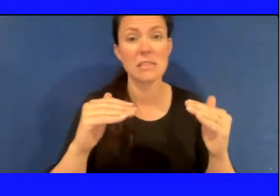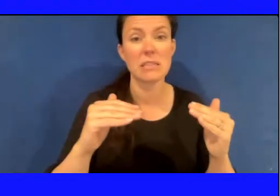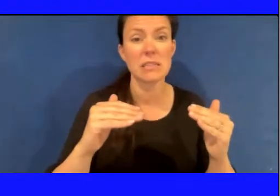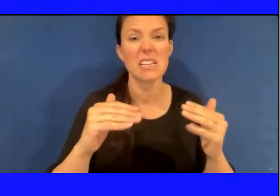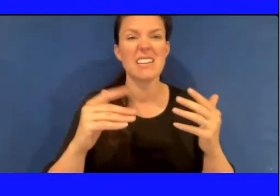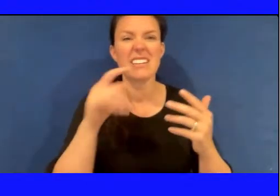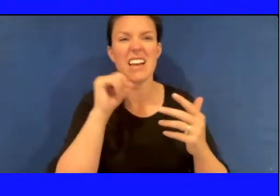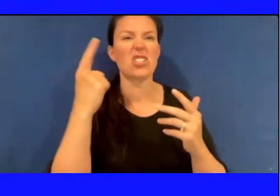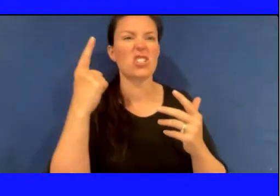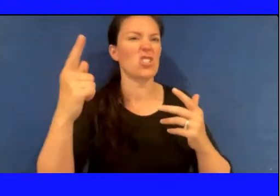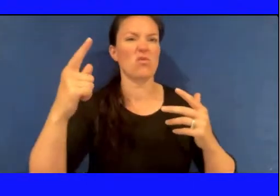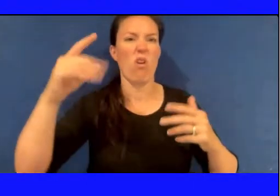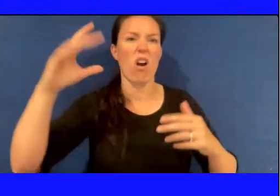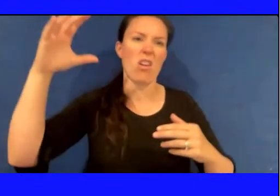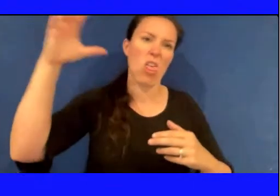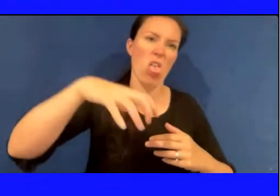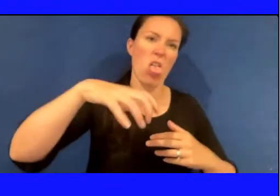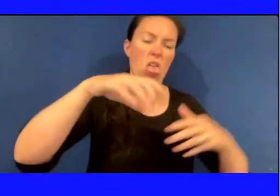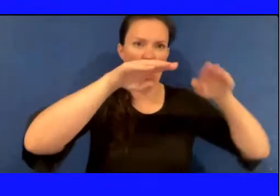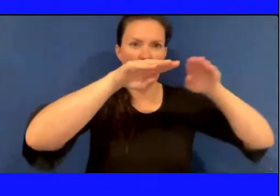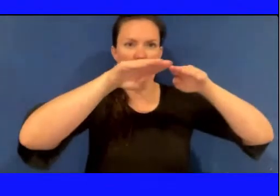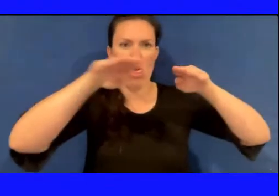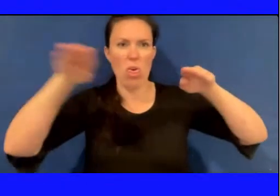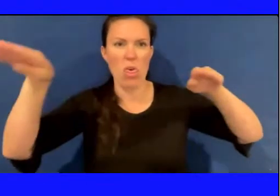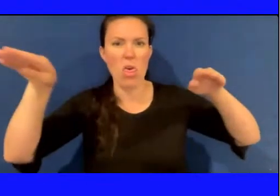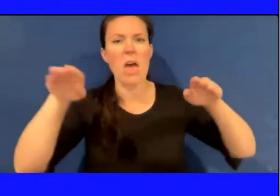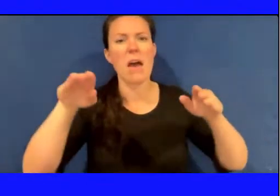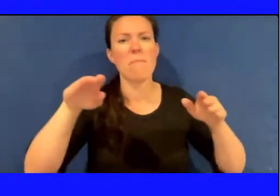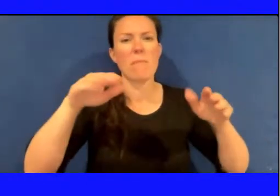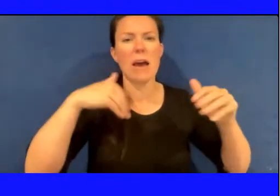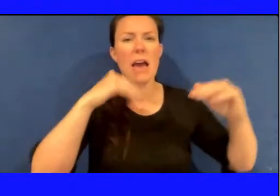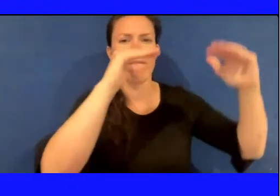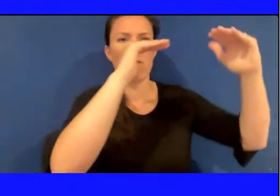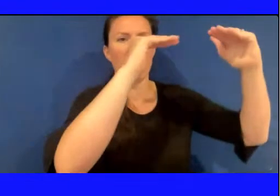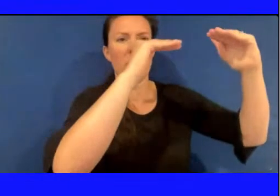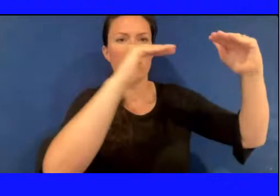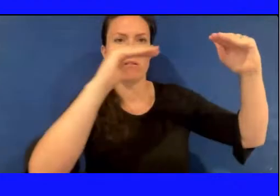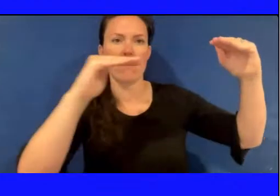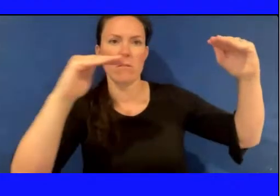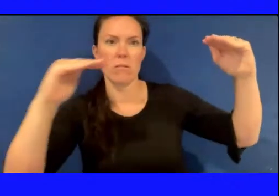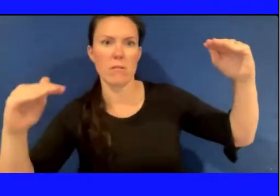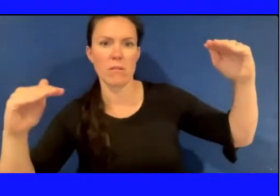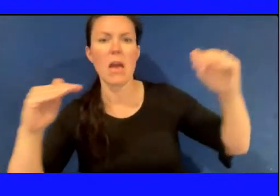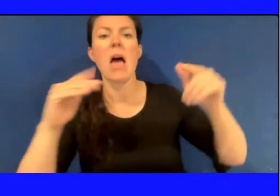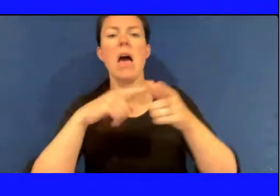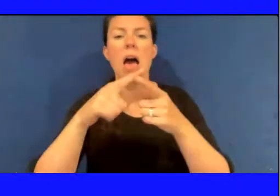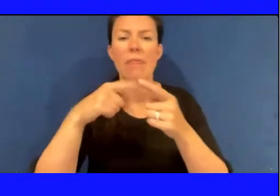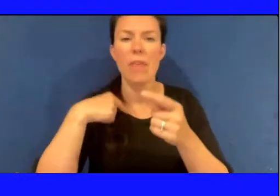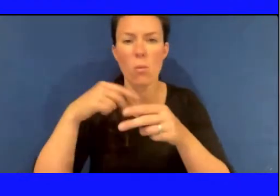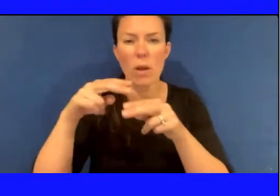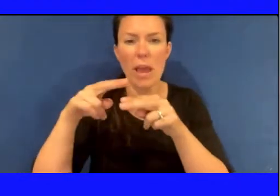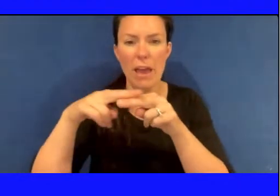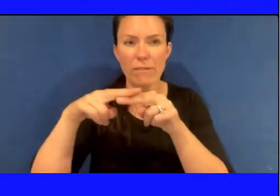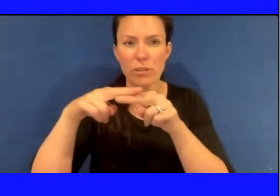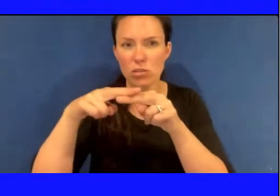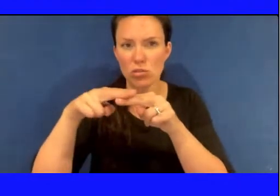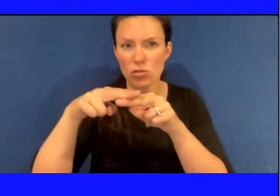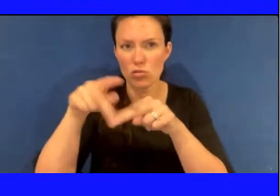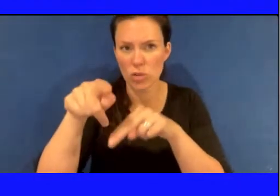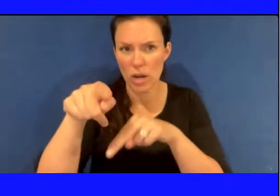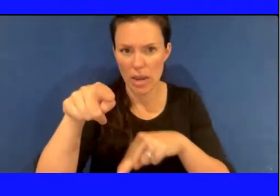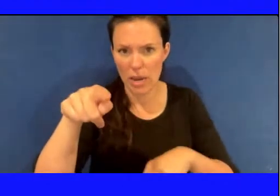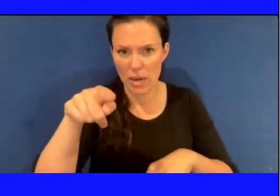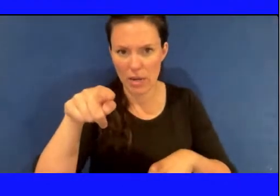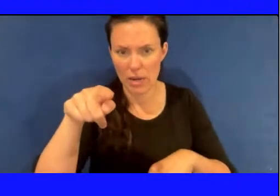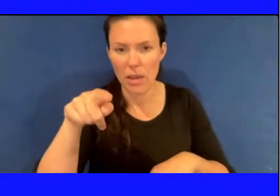variety in the massing. And then when it gets to the ground level, because you do have the train, which is going to obscure a lot of the building from the street,